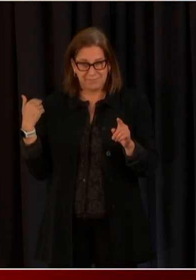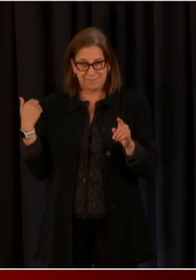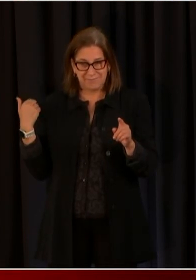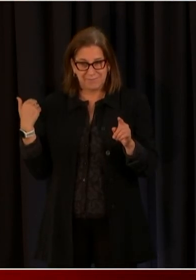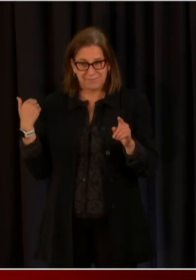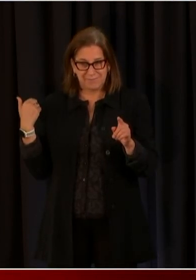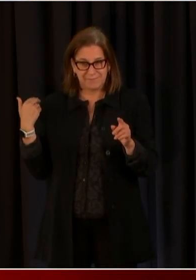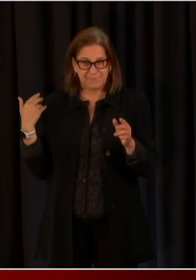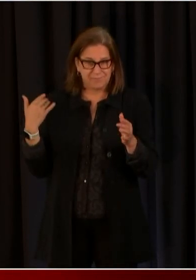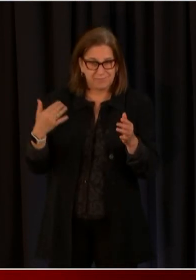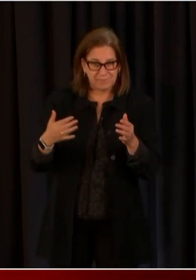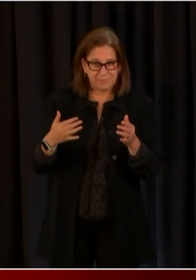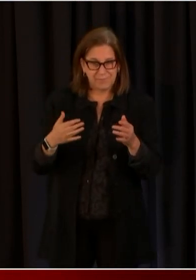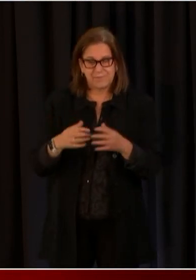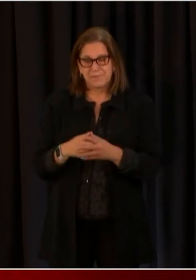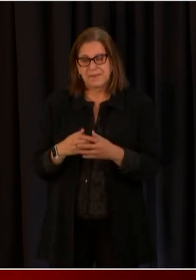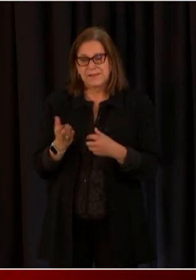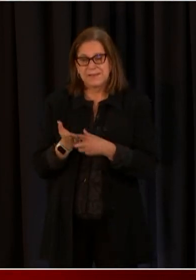at